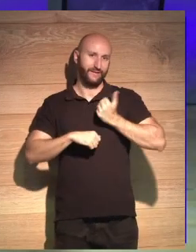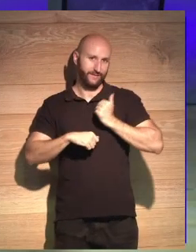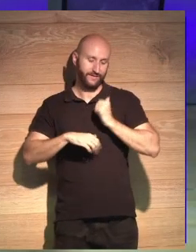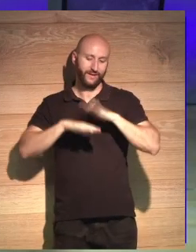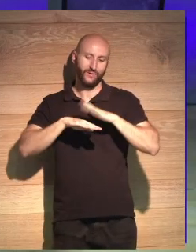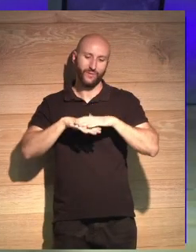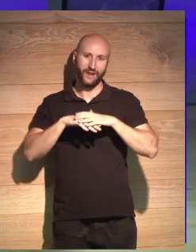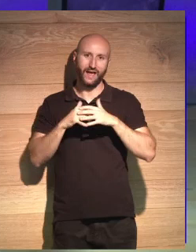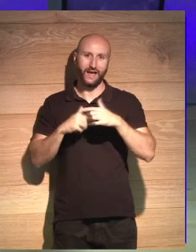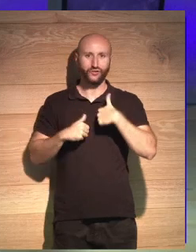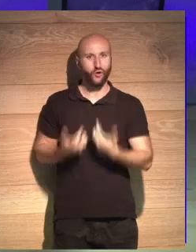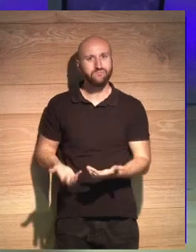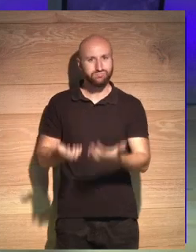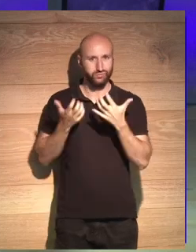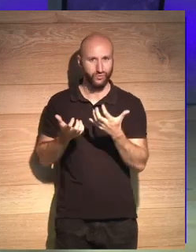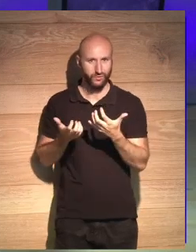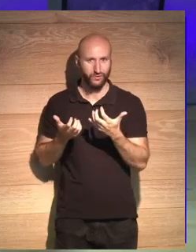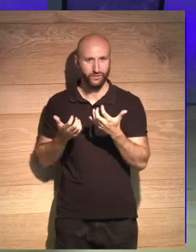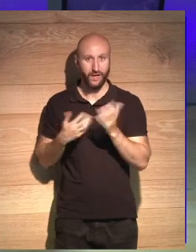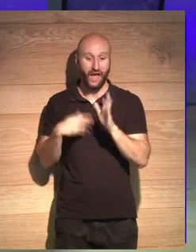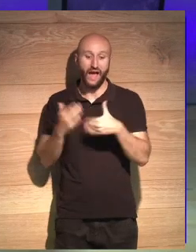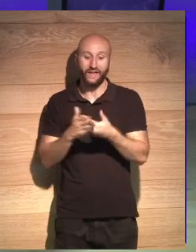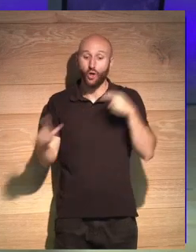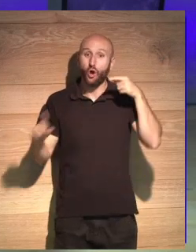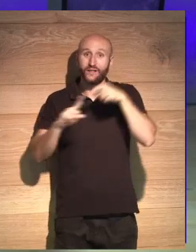it to their advantage